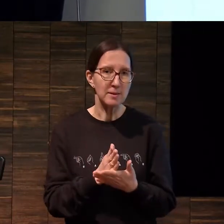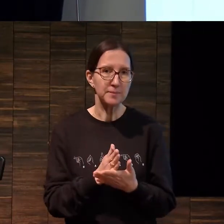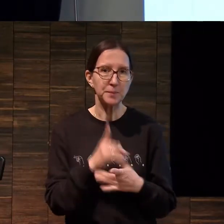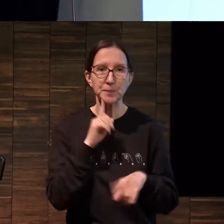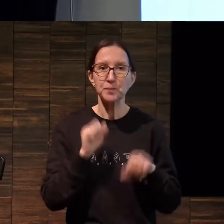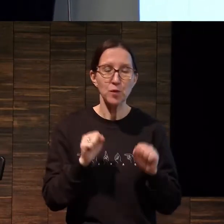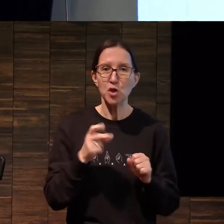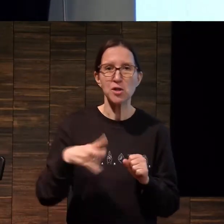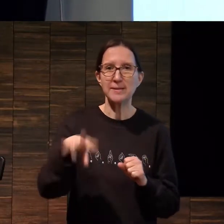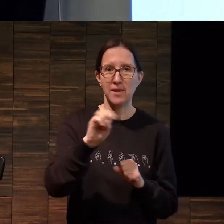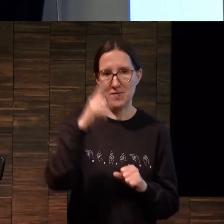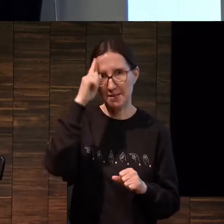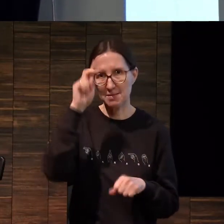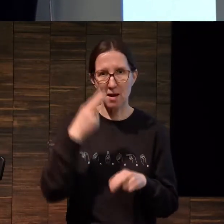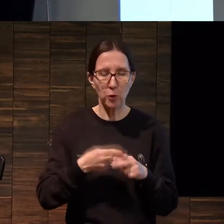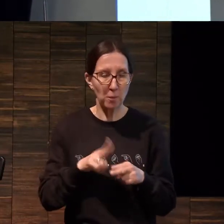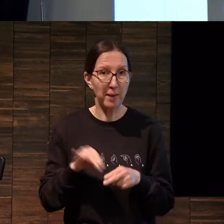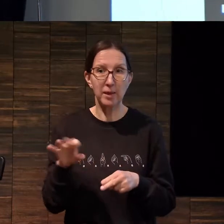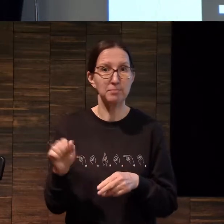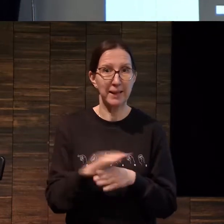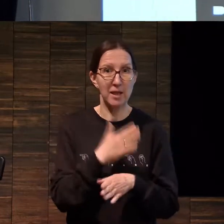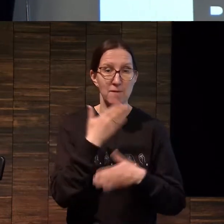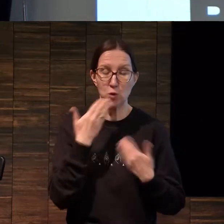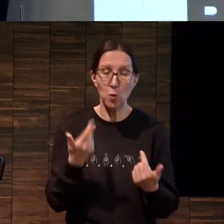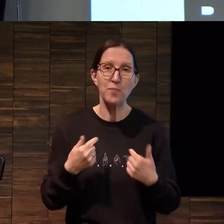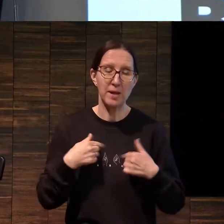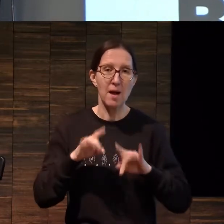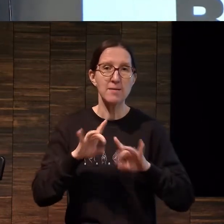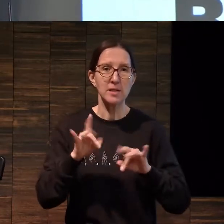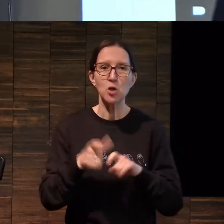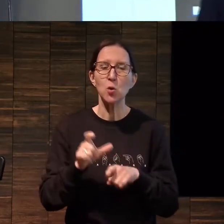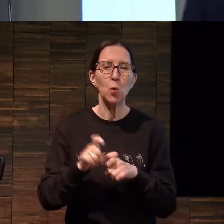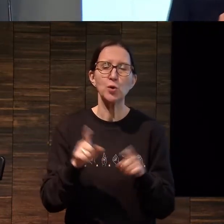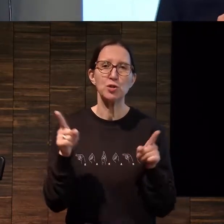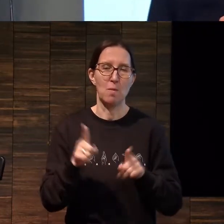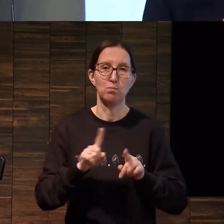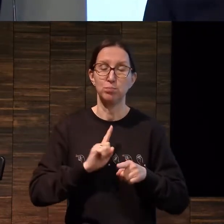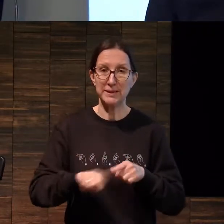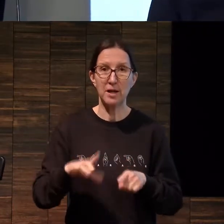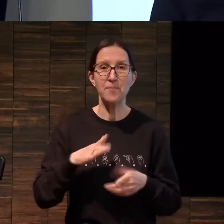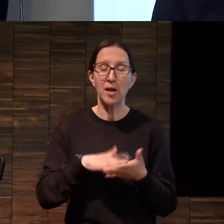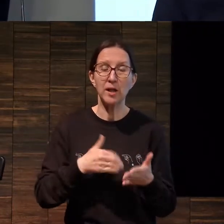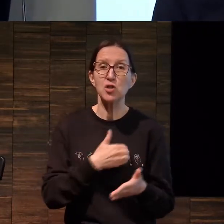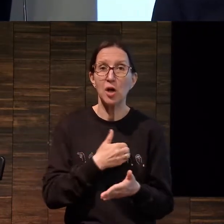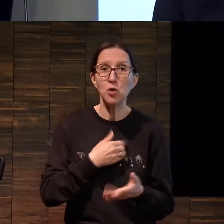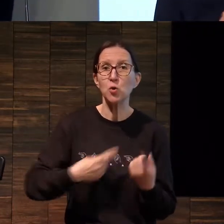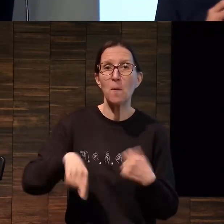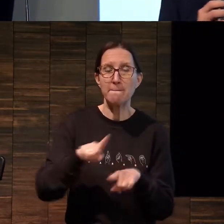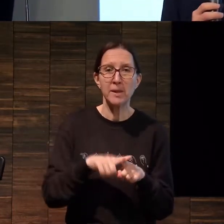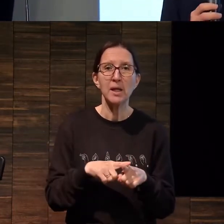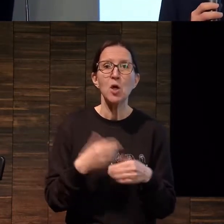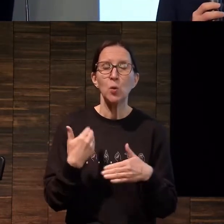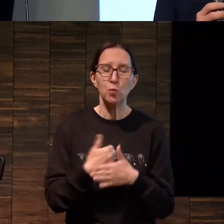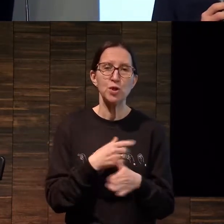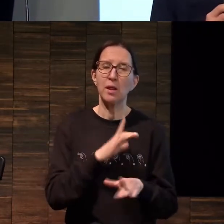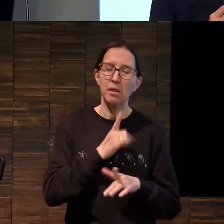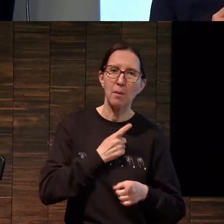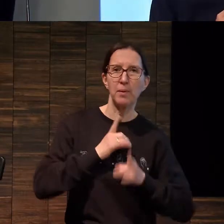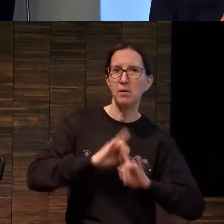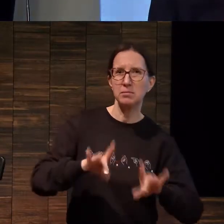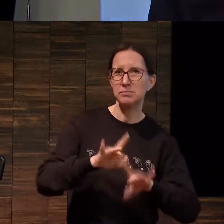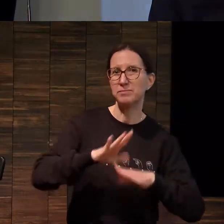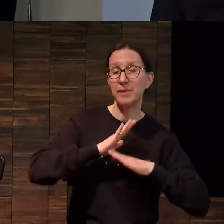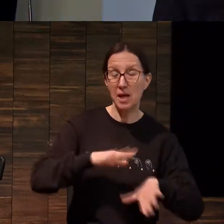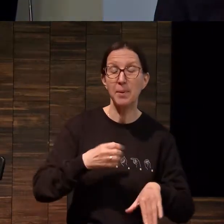you seem to be familiar with this as well already. So I think I'll go quickly through my